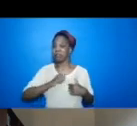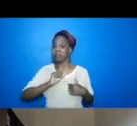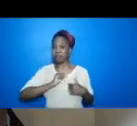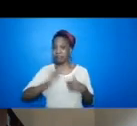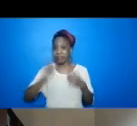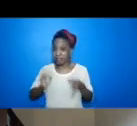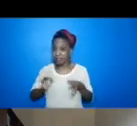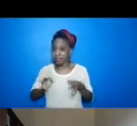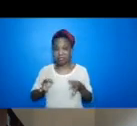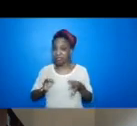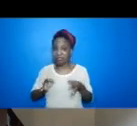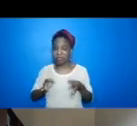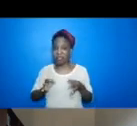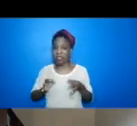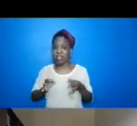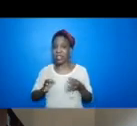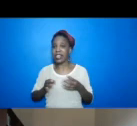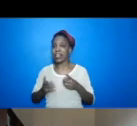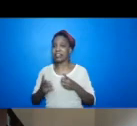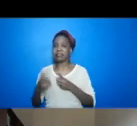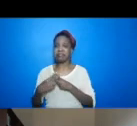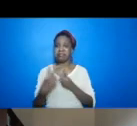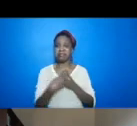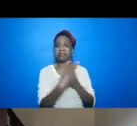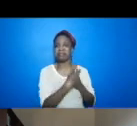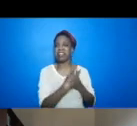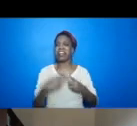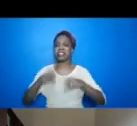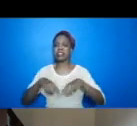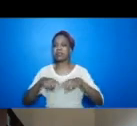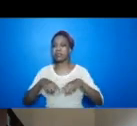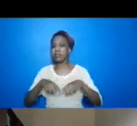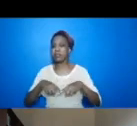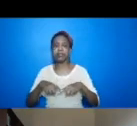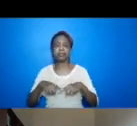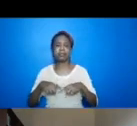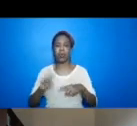are assigned to you, or they exist by virtue of the nature of your birth.